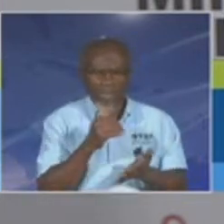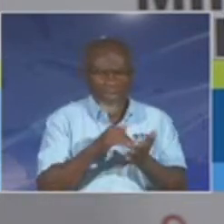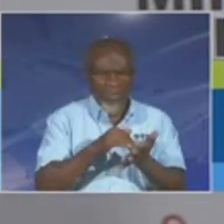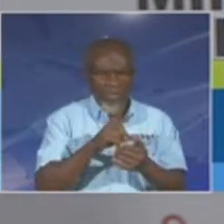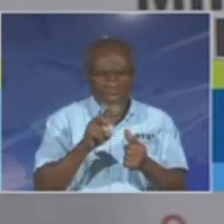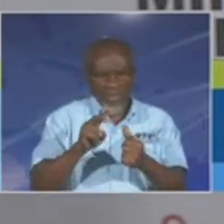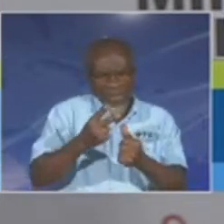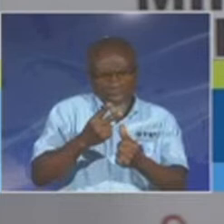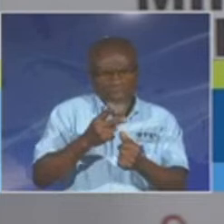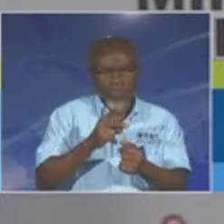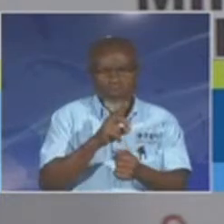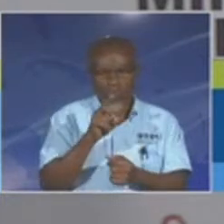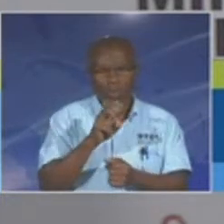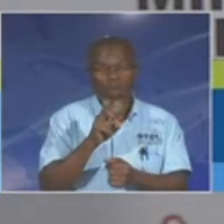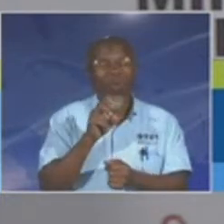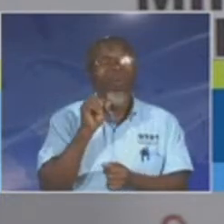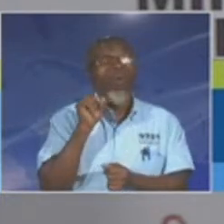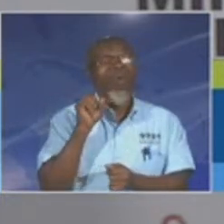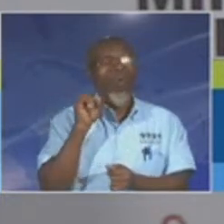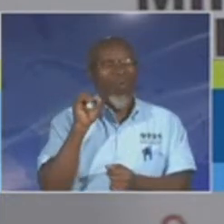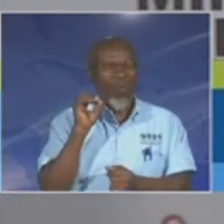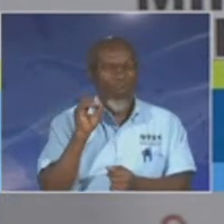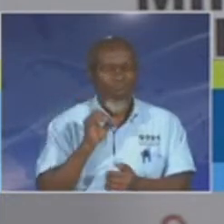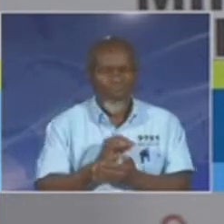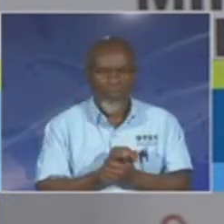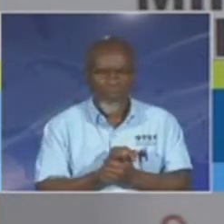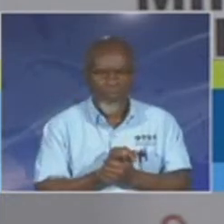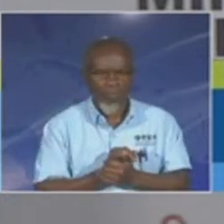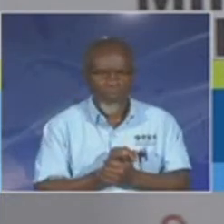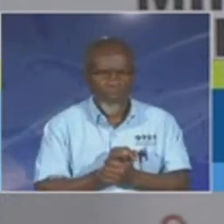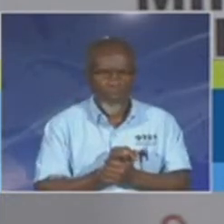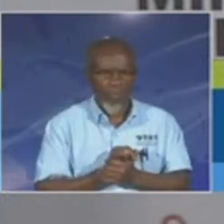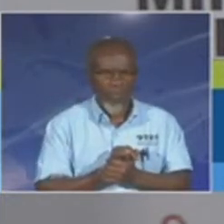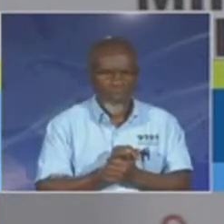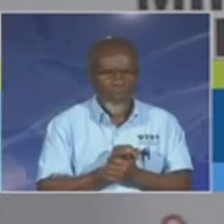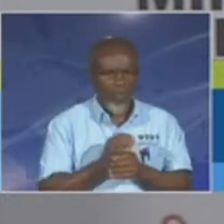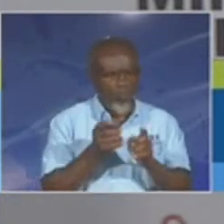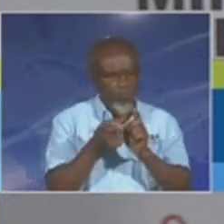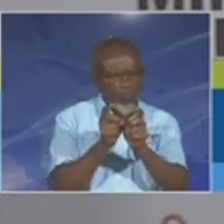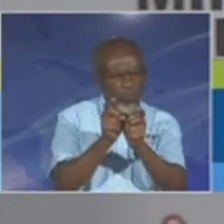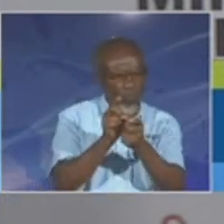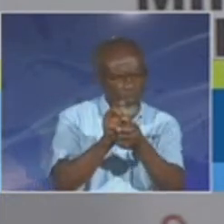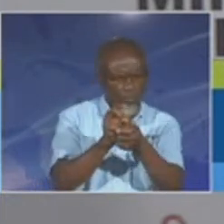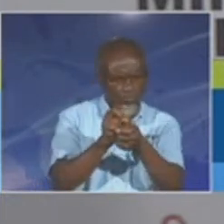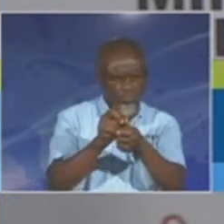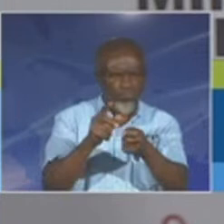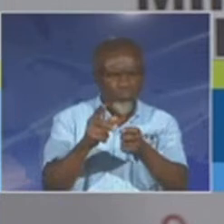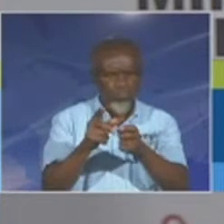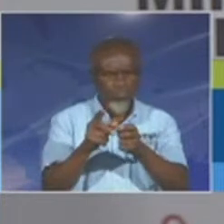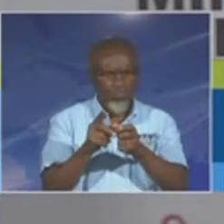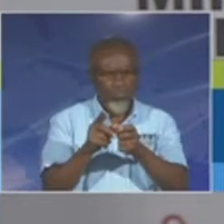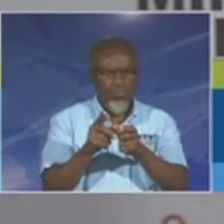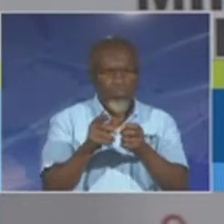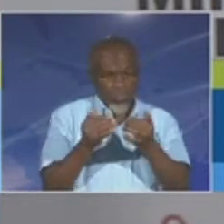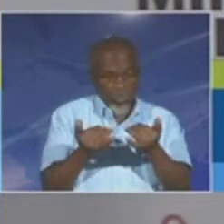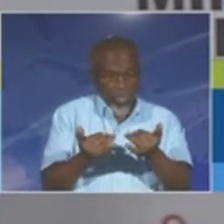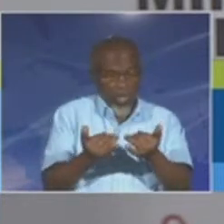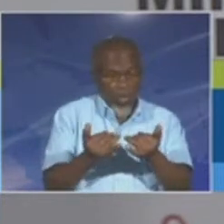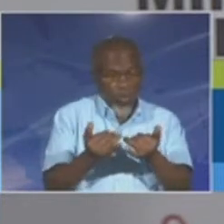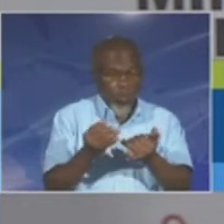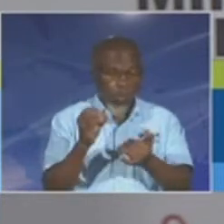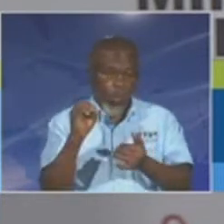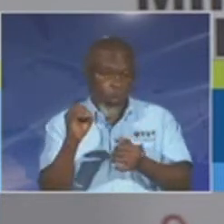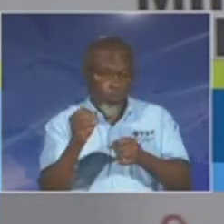Sorry, yes. So the variant of concern, as As we know, it is Omicron.